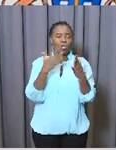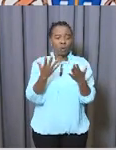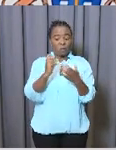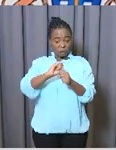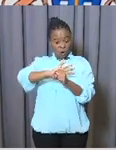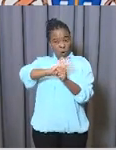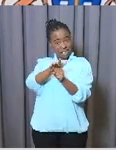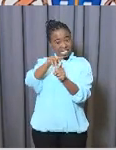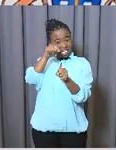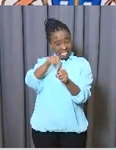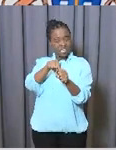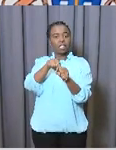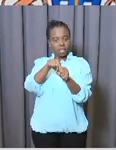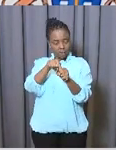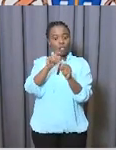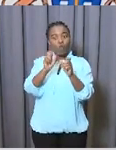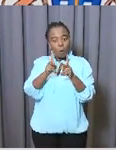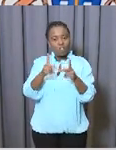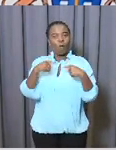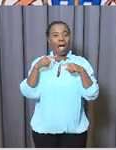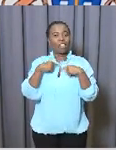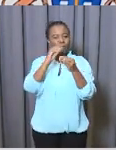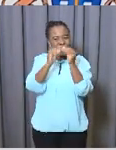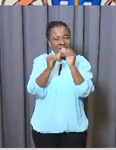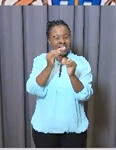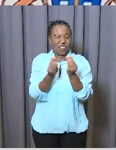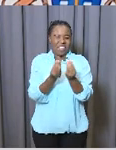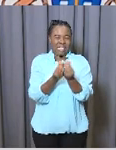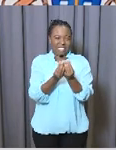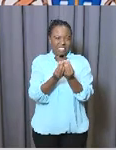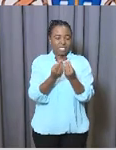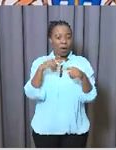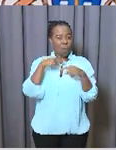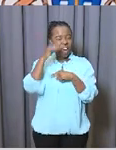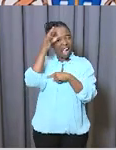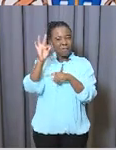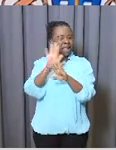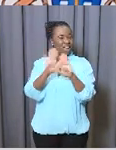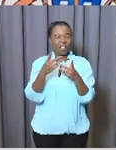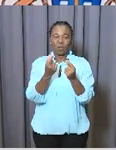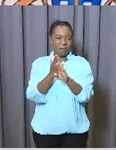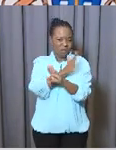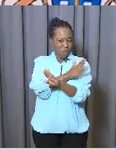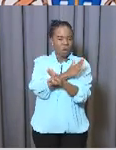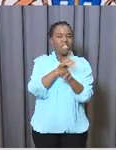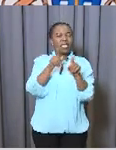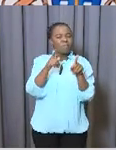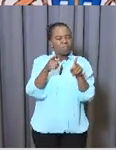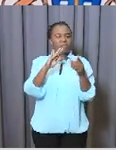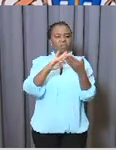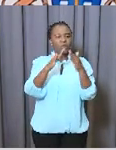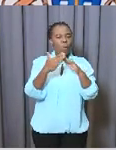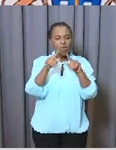an opportunity to fix the things we have not been doing as government, and to be responsive to community complaints,